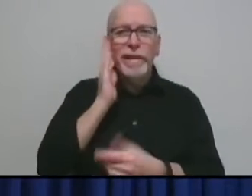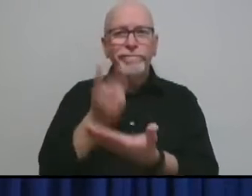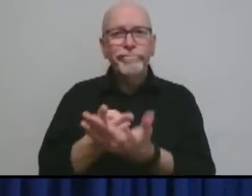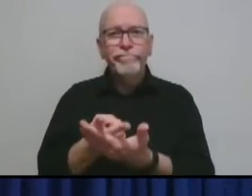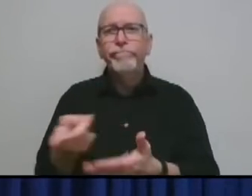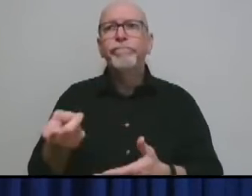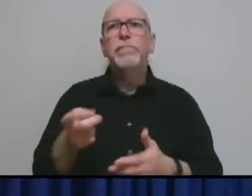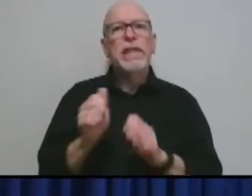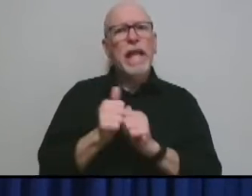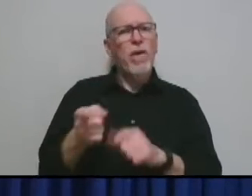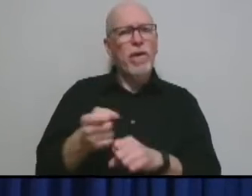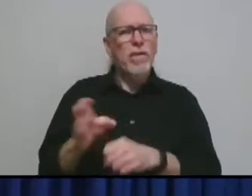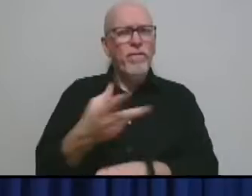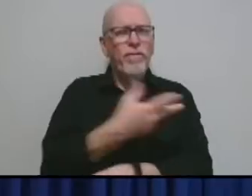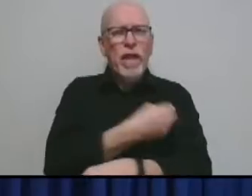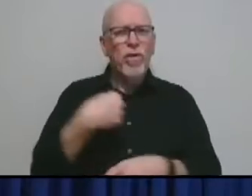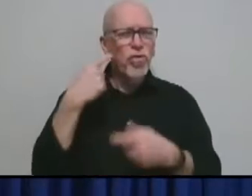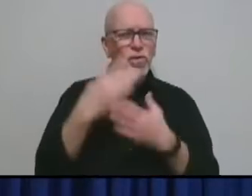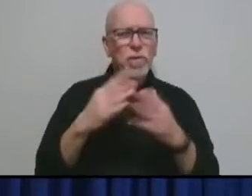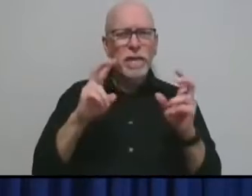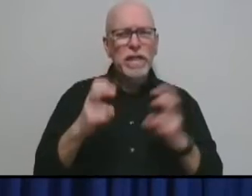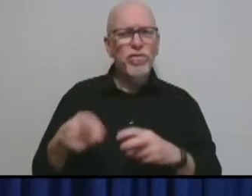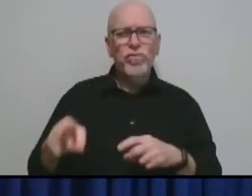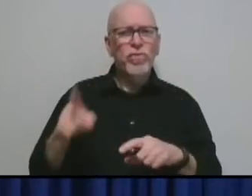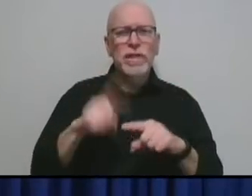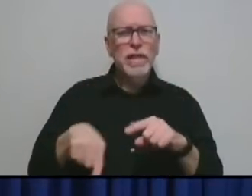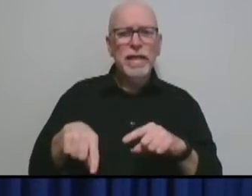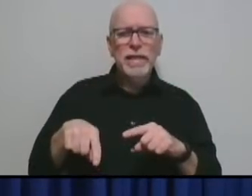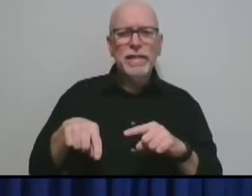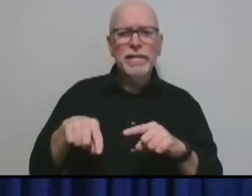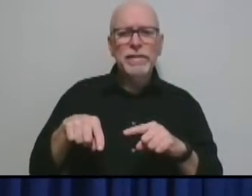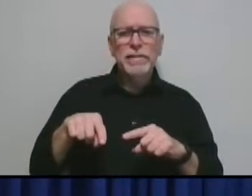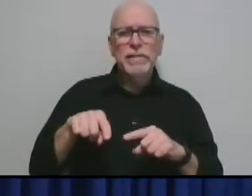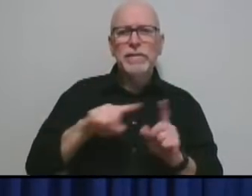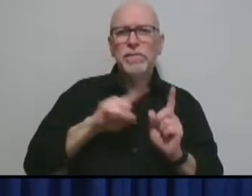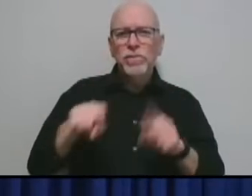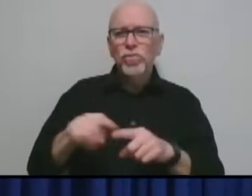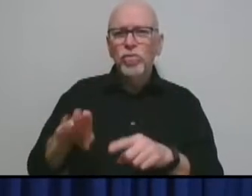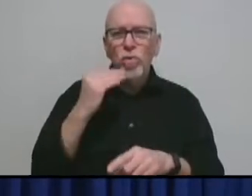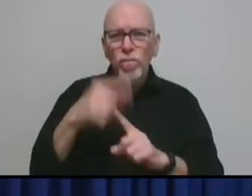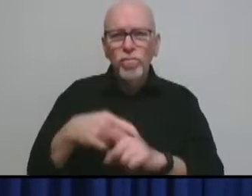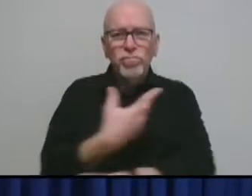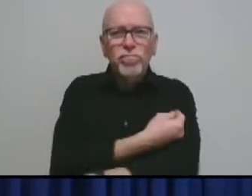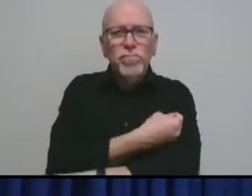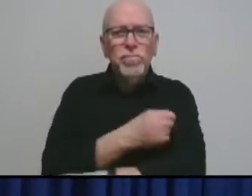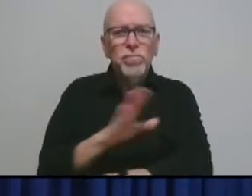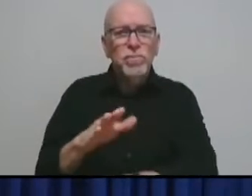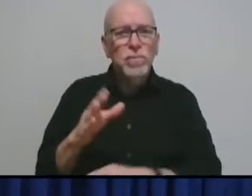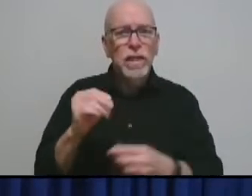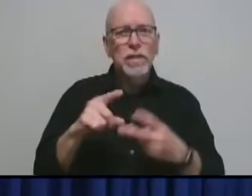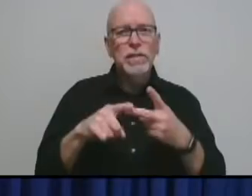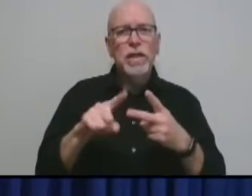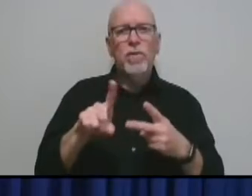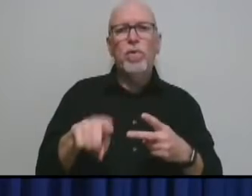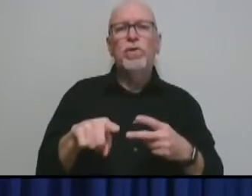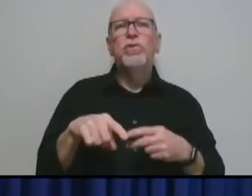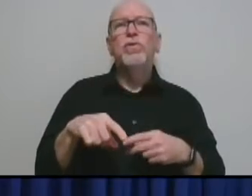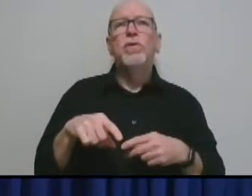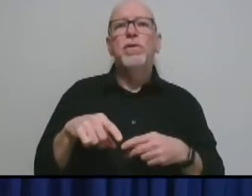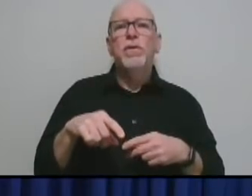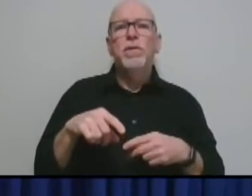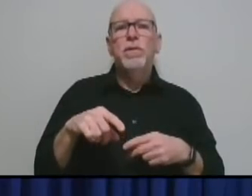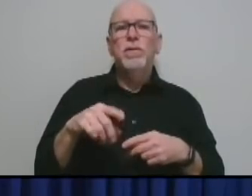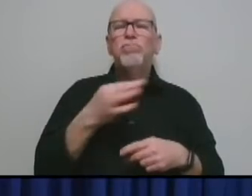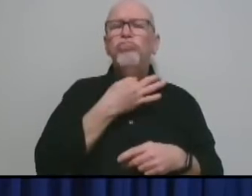the vaccine? I've heard issues from some folks that they can't get anybody to their homes to administer the vaccine. And my second question, and out